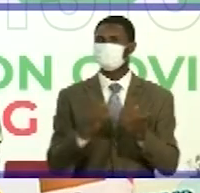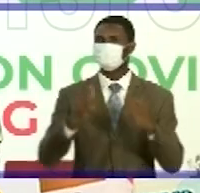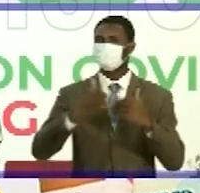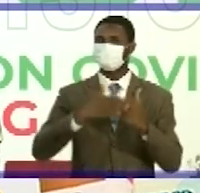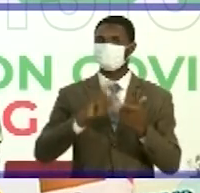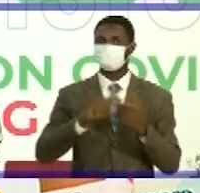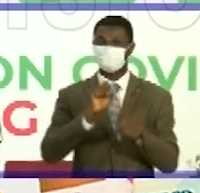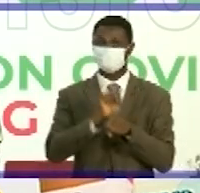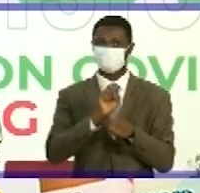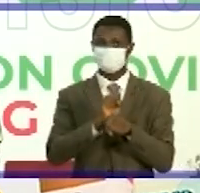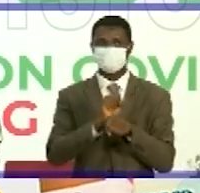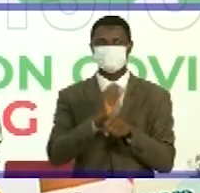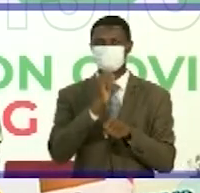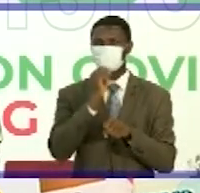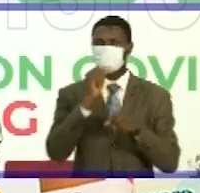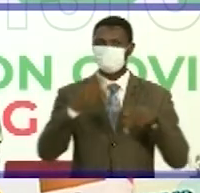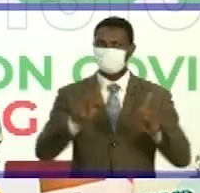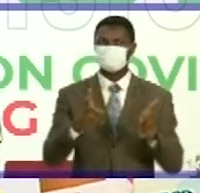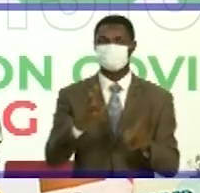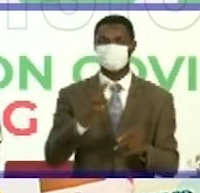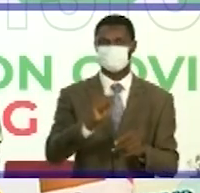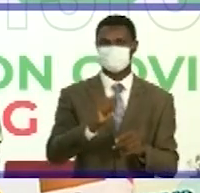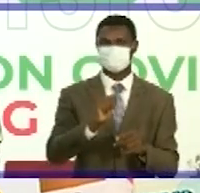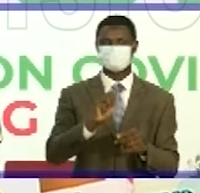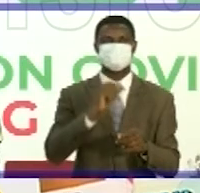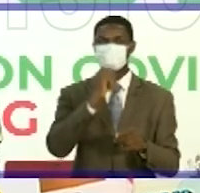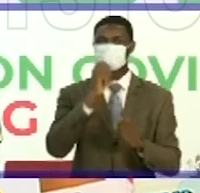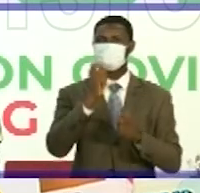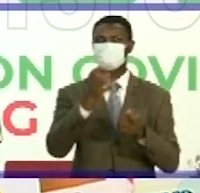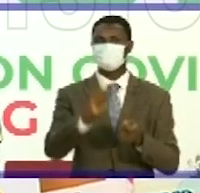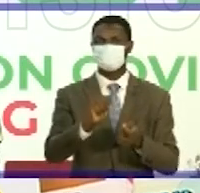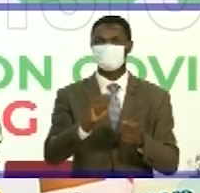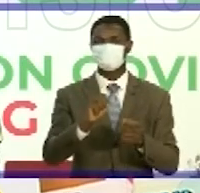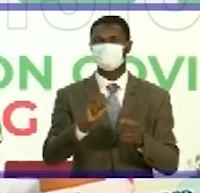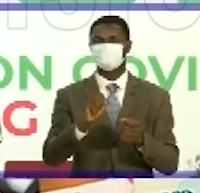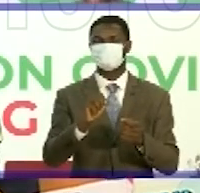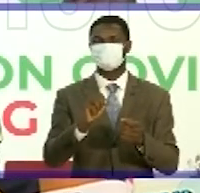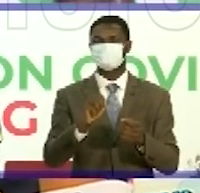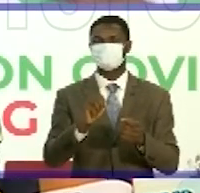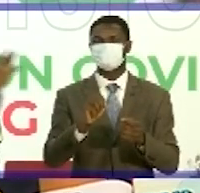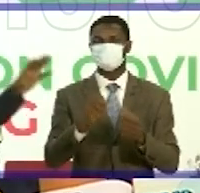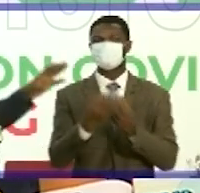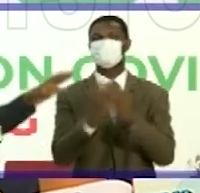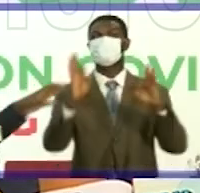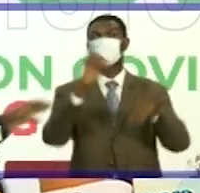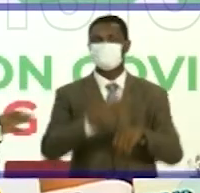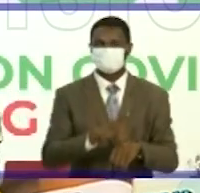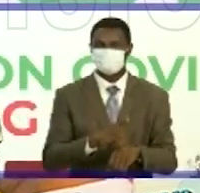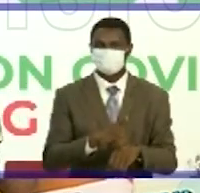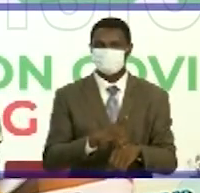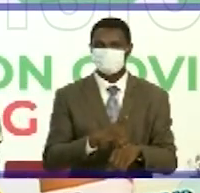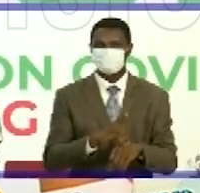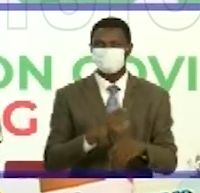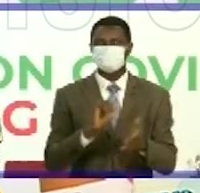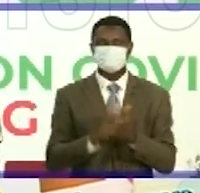work does not permit them and does not give them the license. If where they have been before, they have